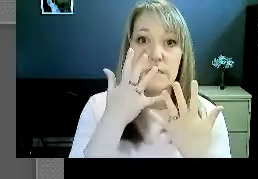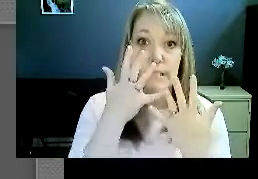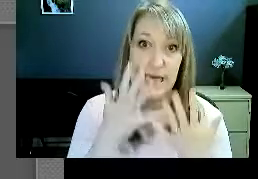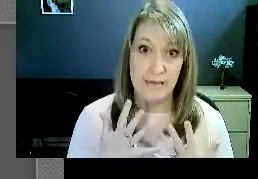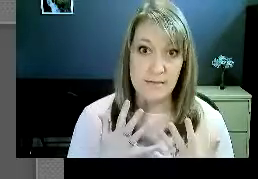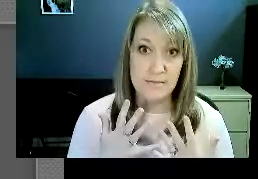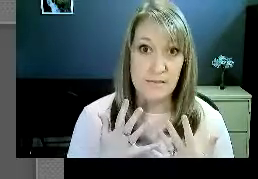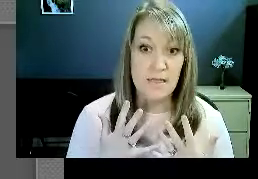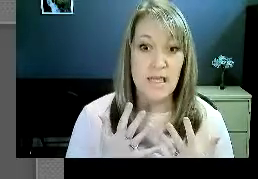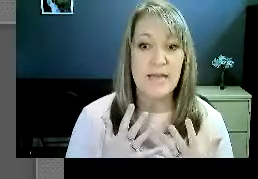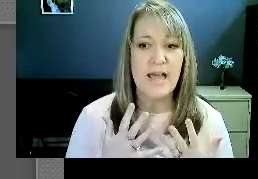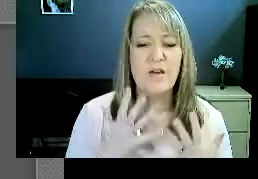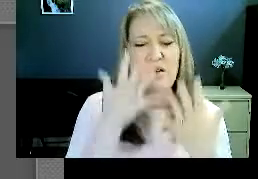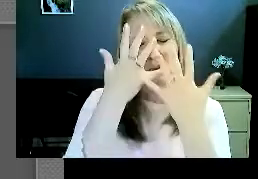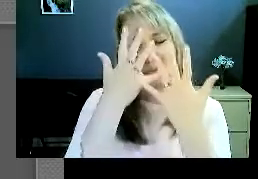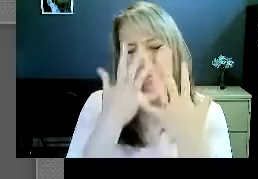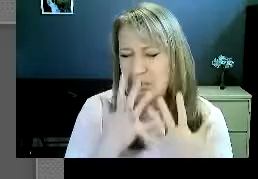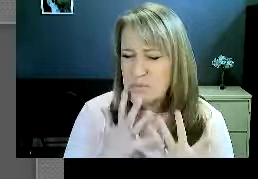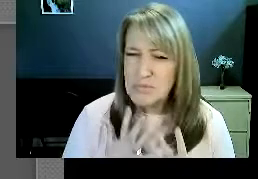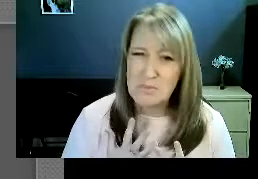Now, sad, and now